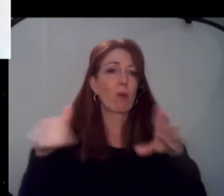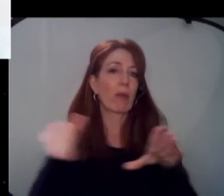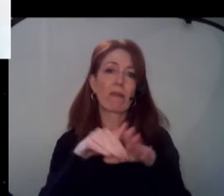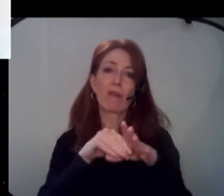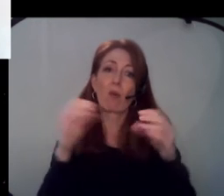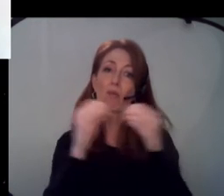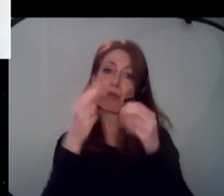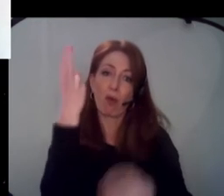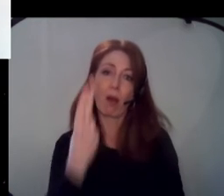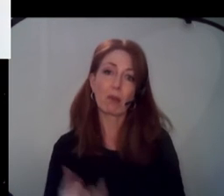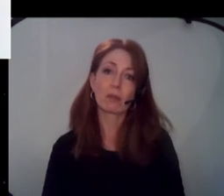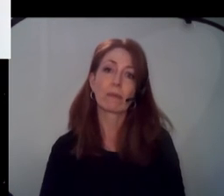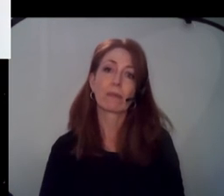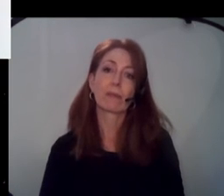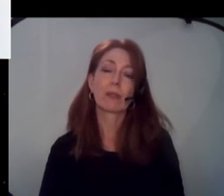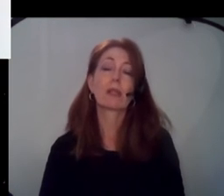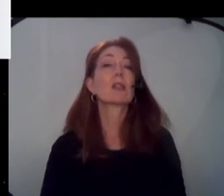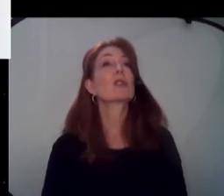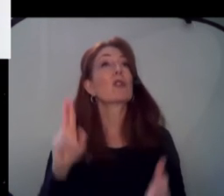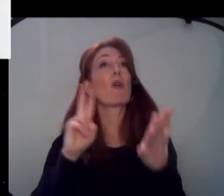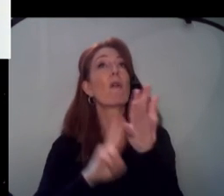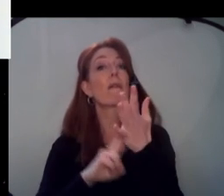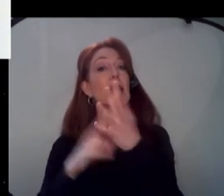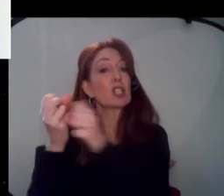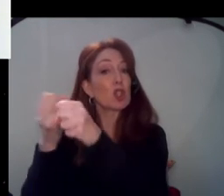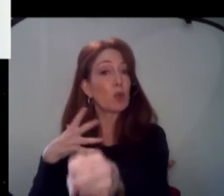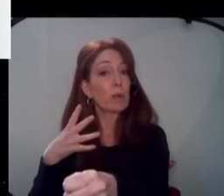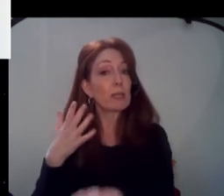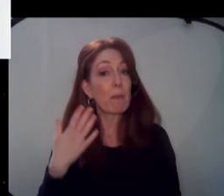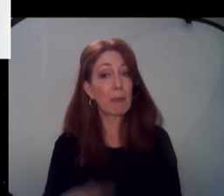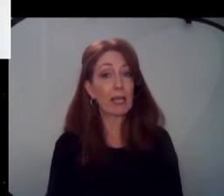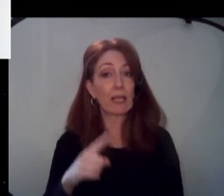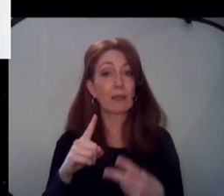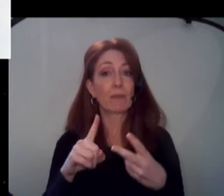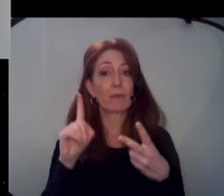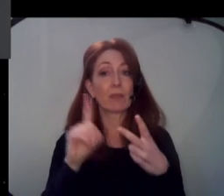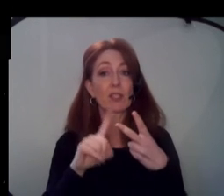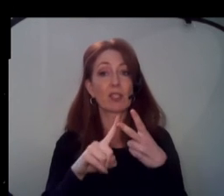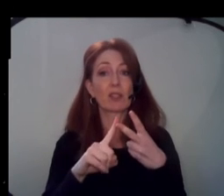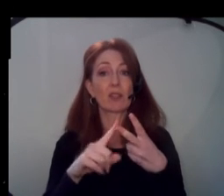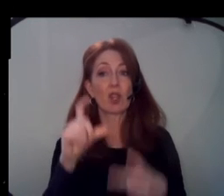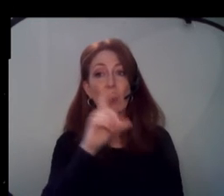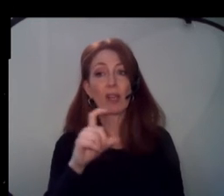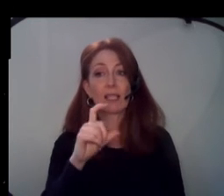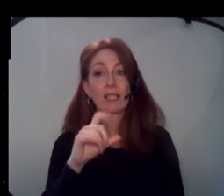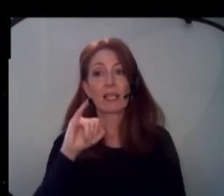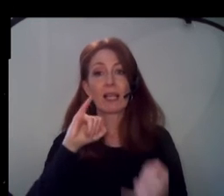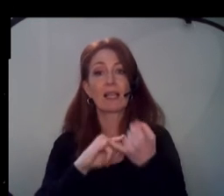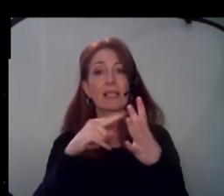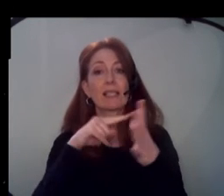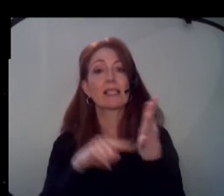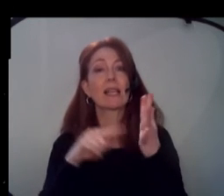And she not only does the Venus and Cupid, she also does Corisca and the Satyr, which ties into